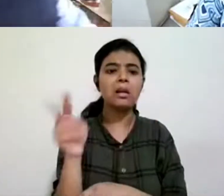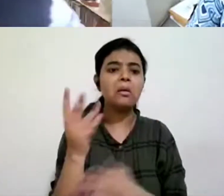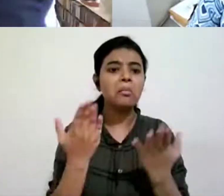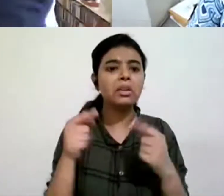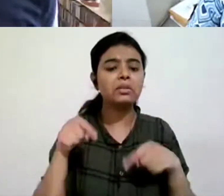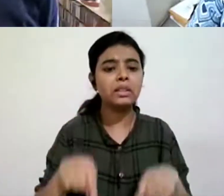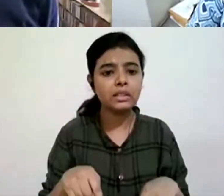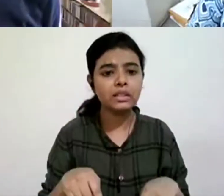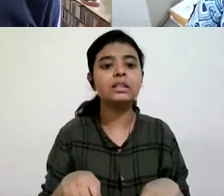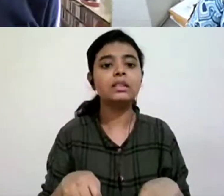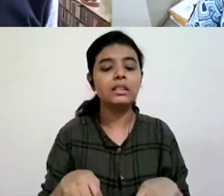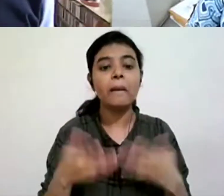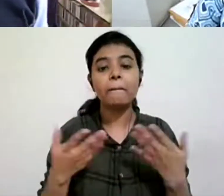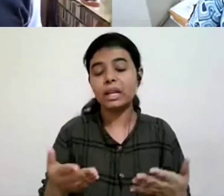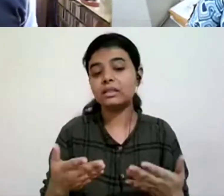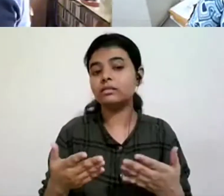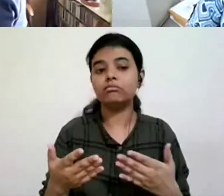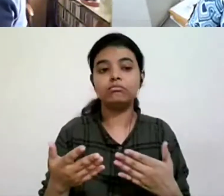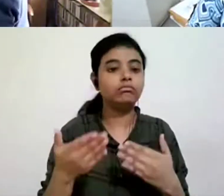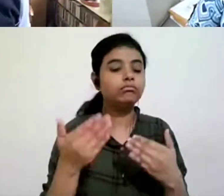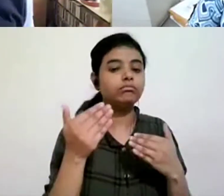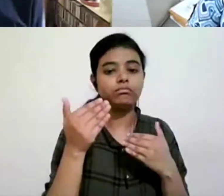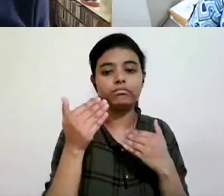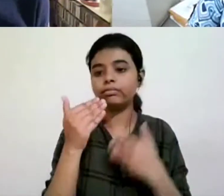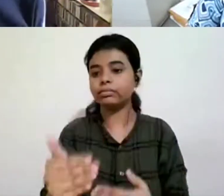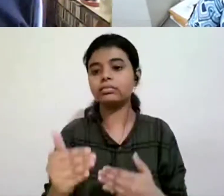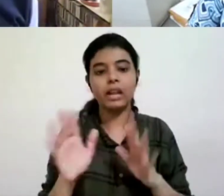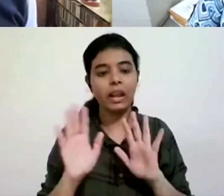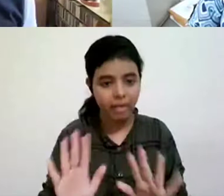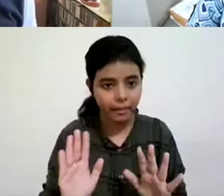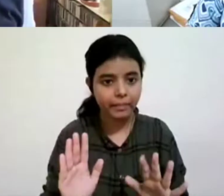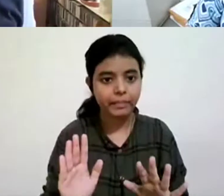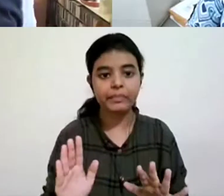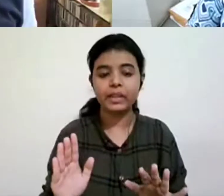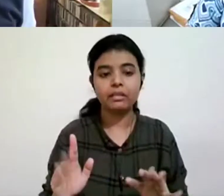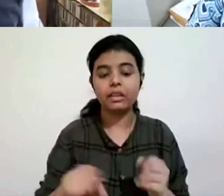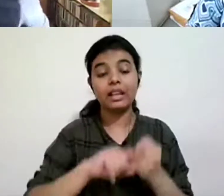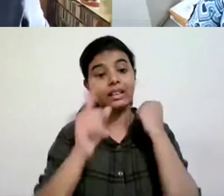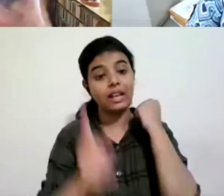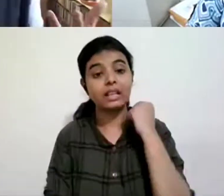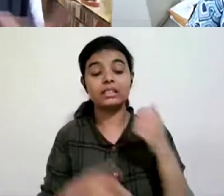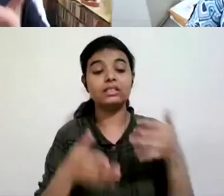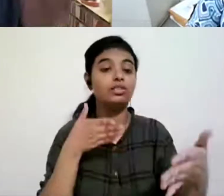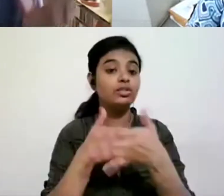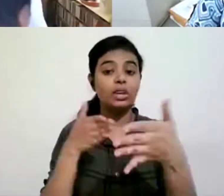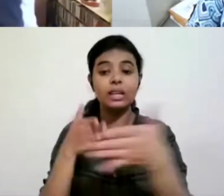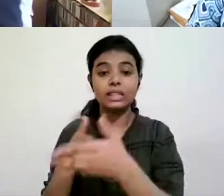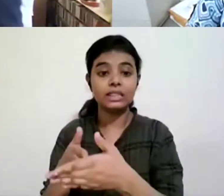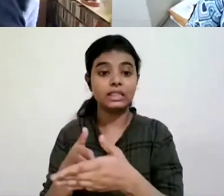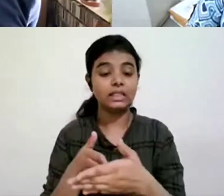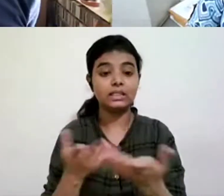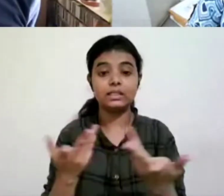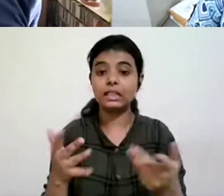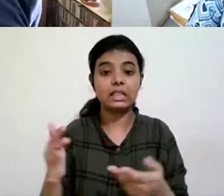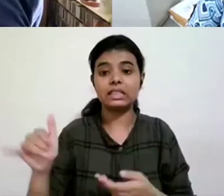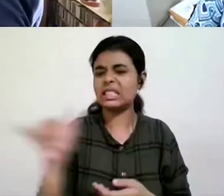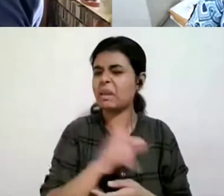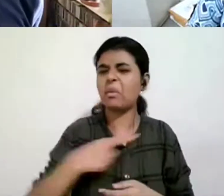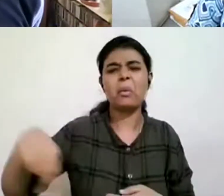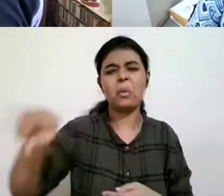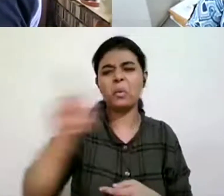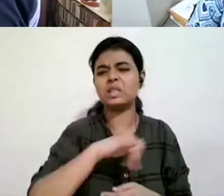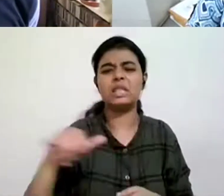because of limited mobility and so on. So, but at the end, probably the challenge is exactly the same as everywhere